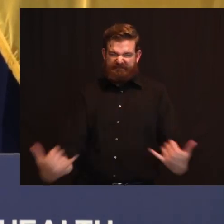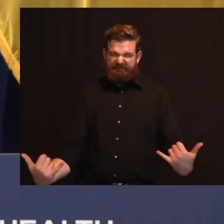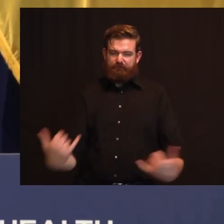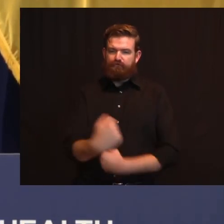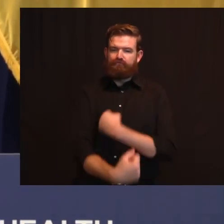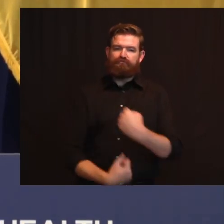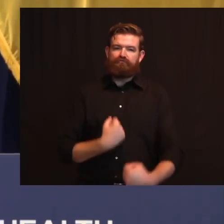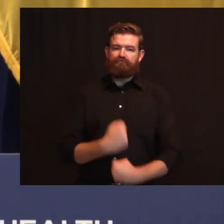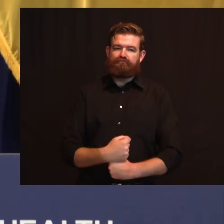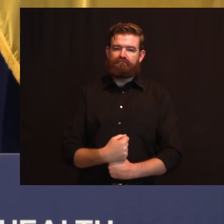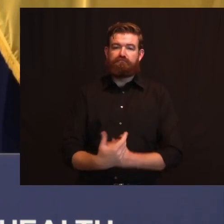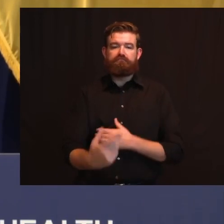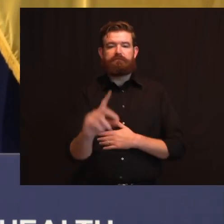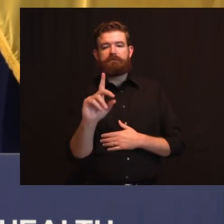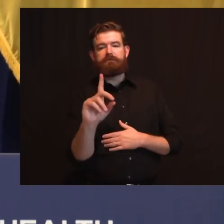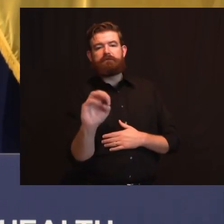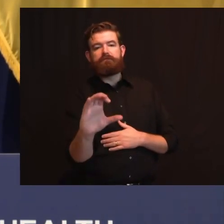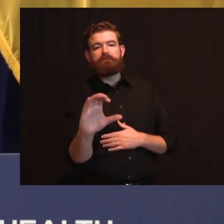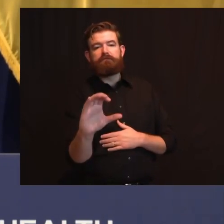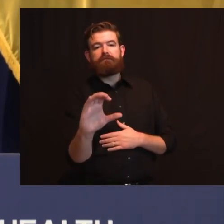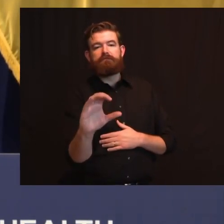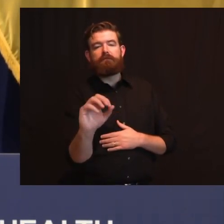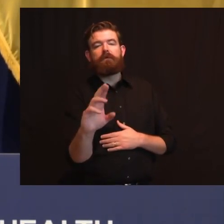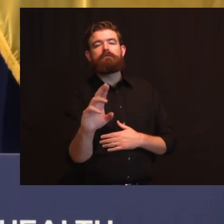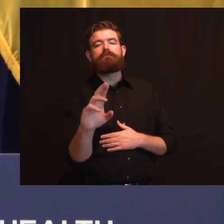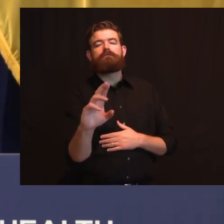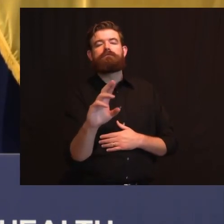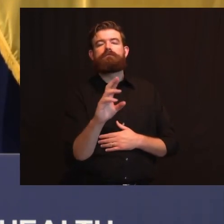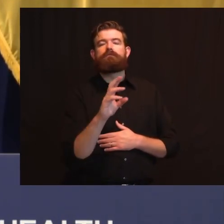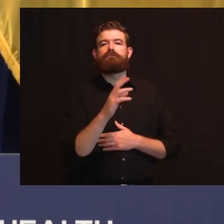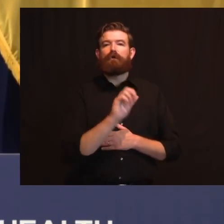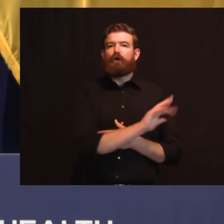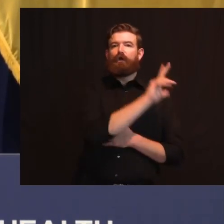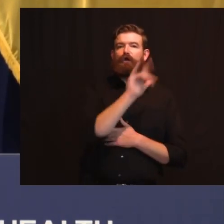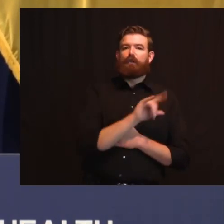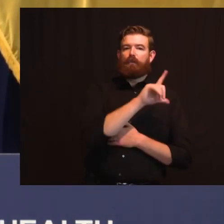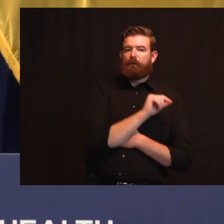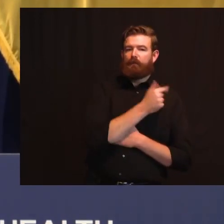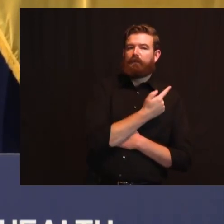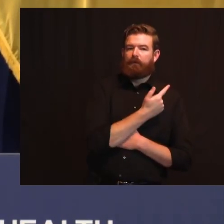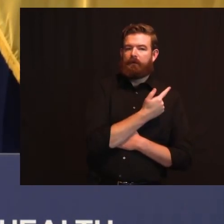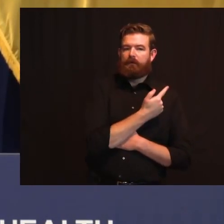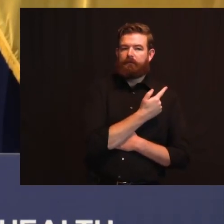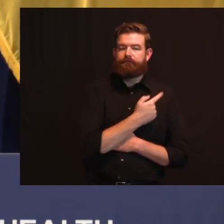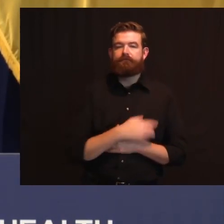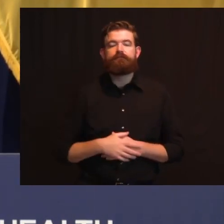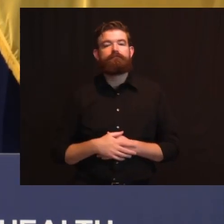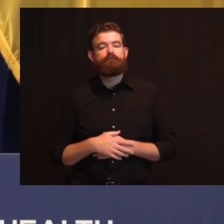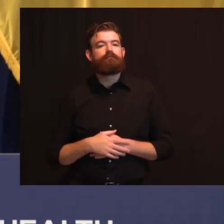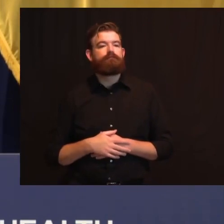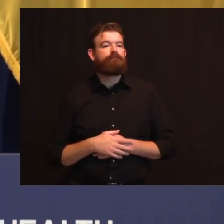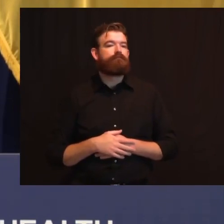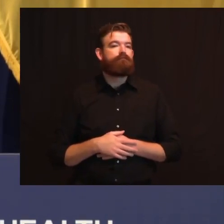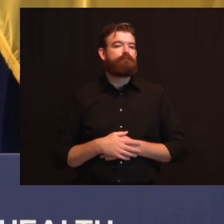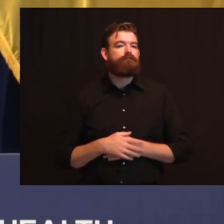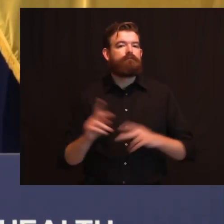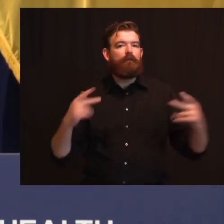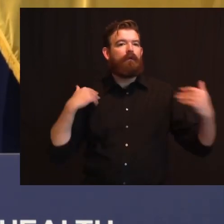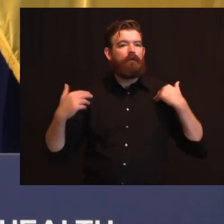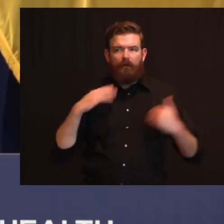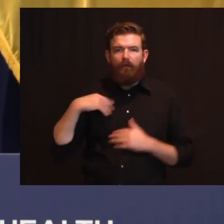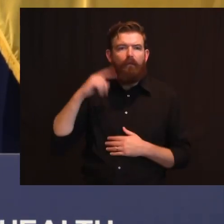early 2021. Because we've been asked a lot when we heard there may be some vaccines for late